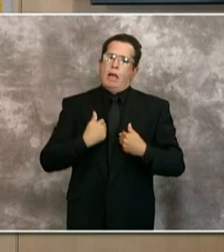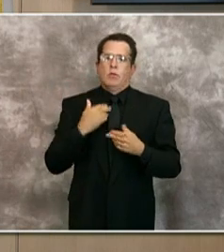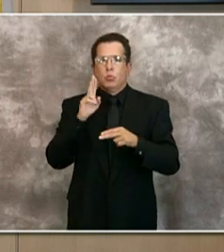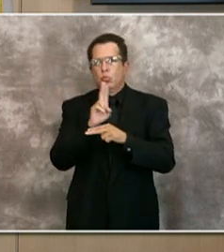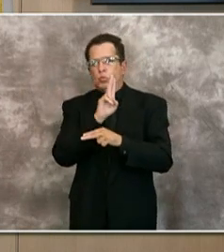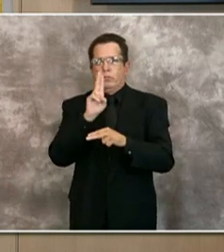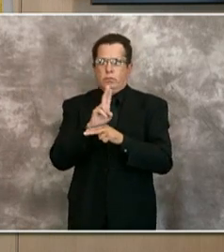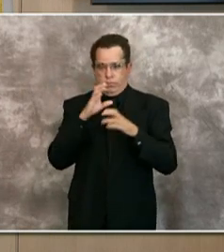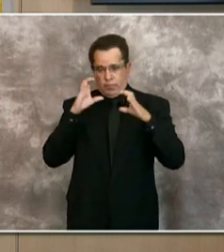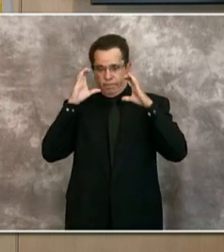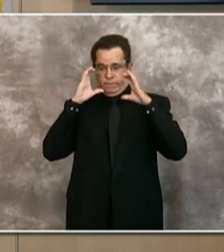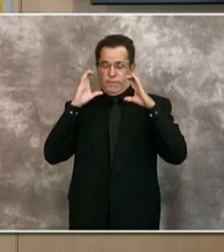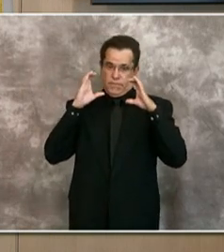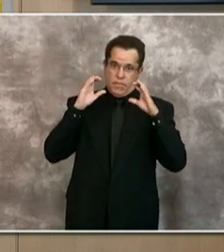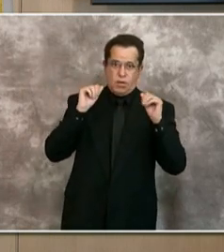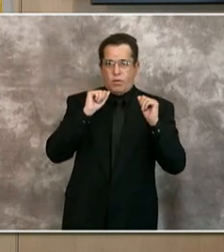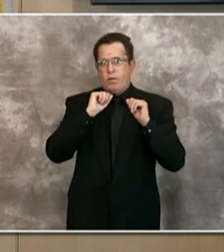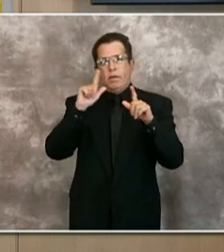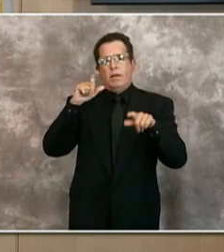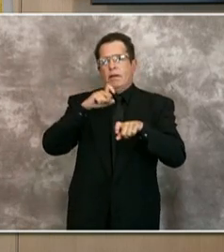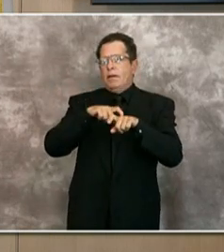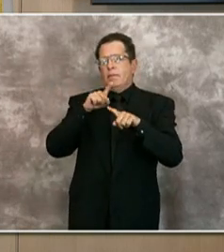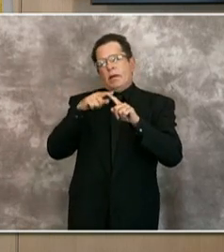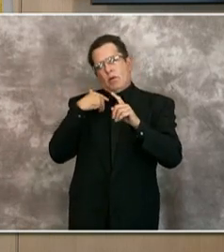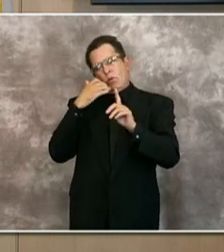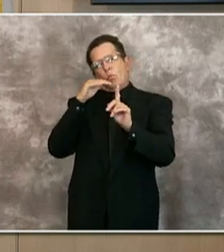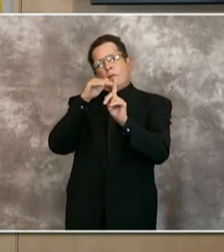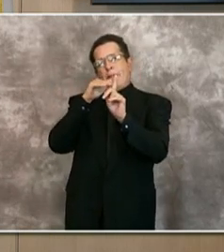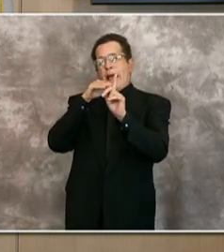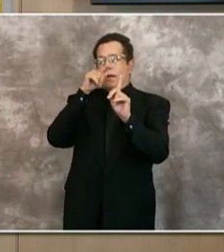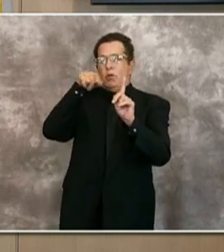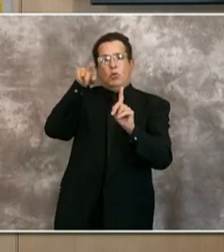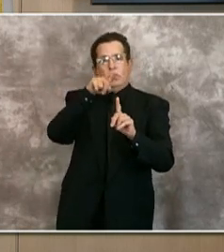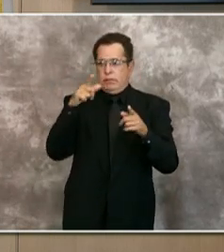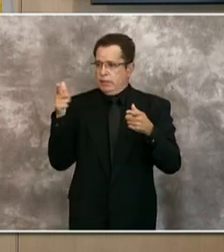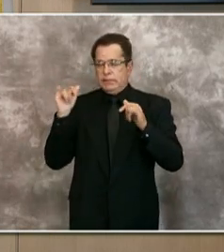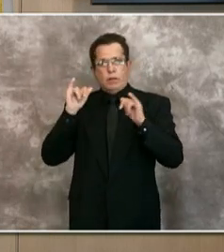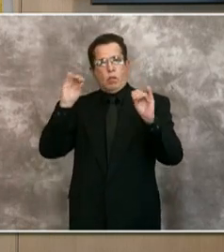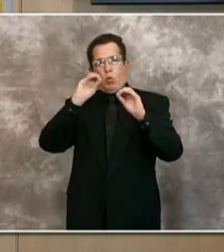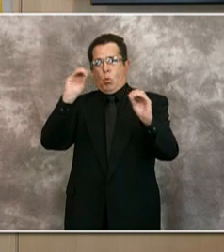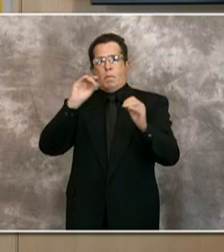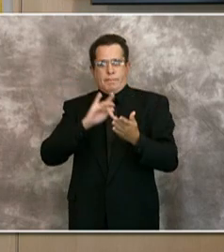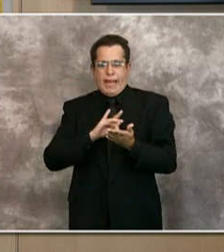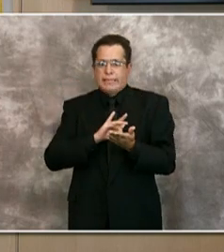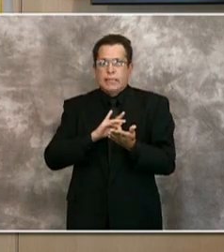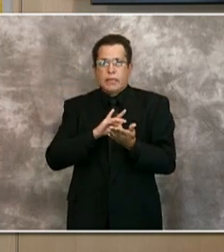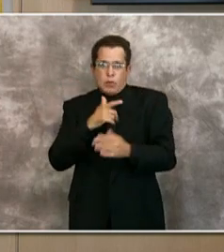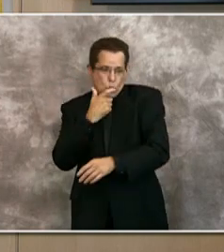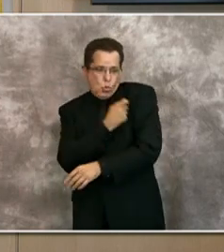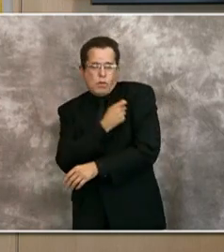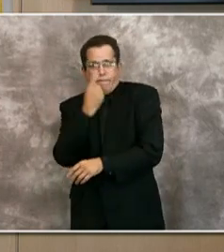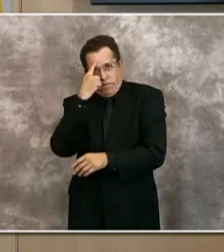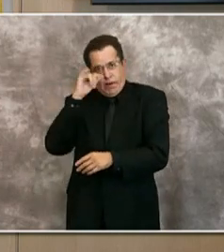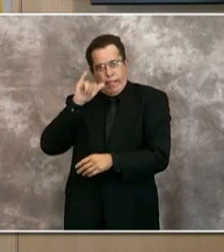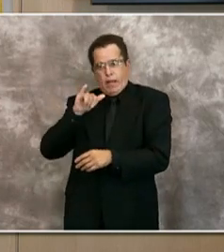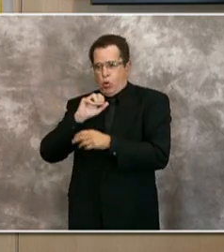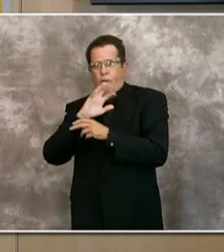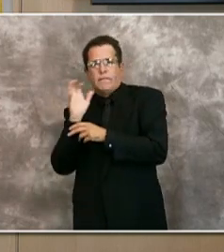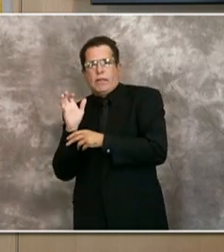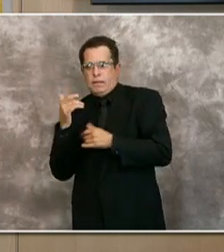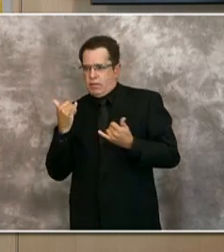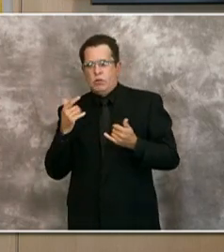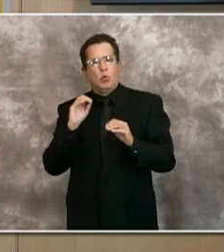coverings. But I want to remind everyone that there is still no cure for COVID-19. This is a